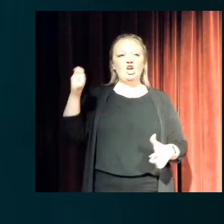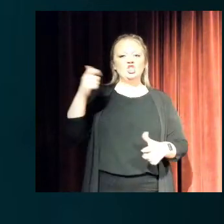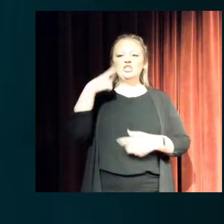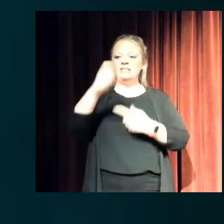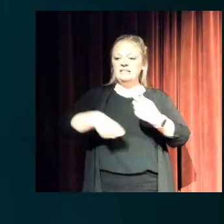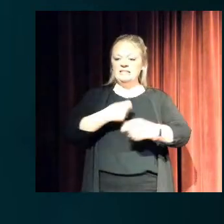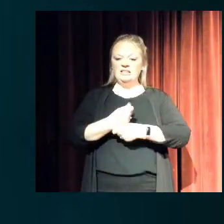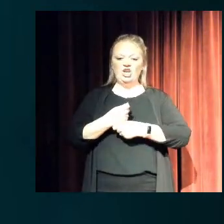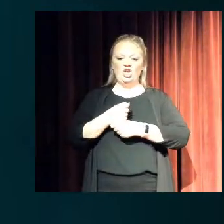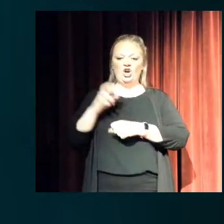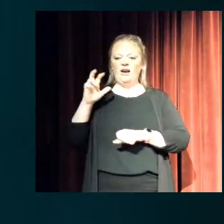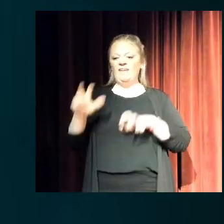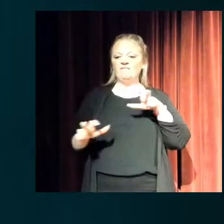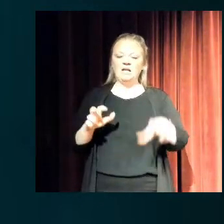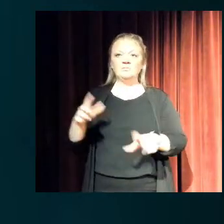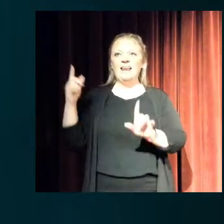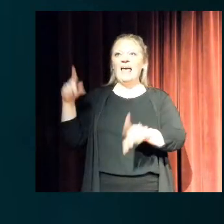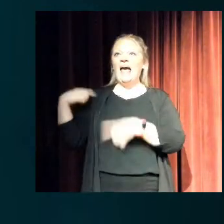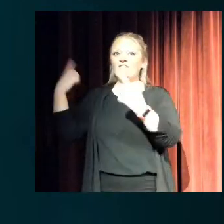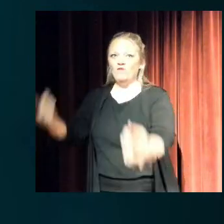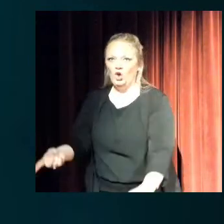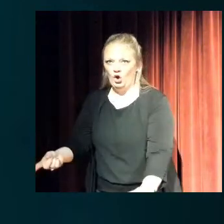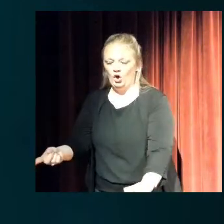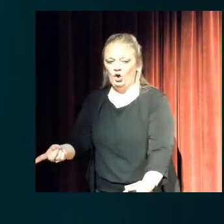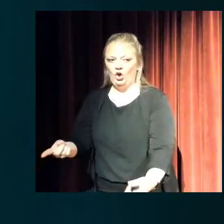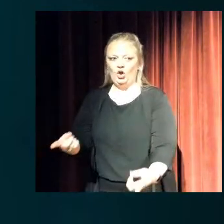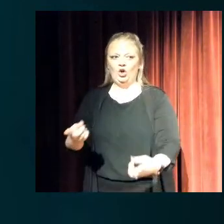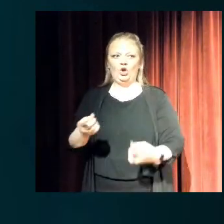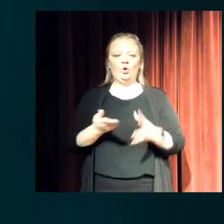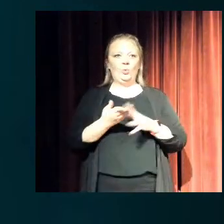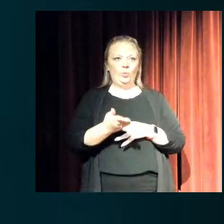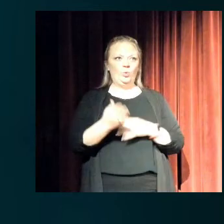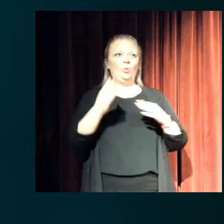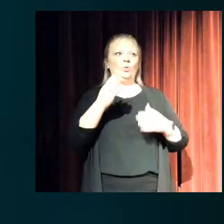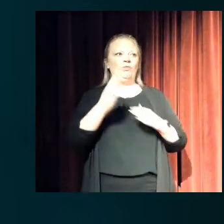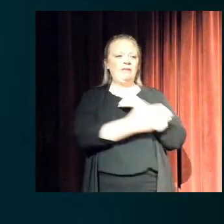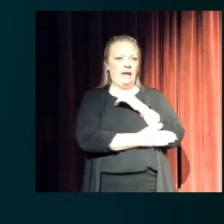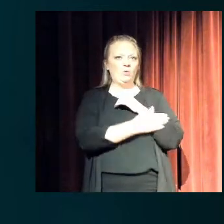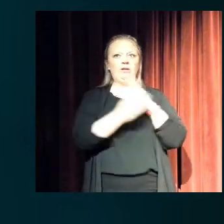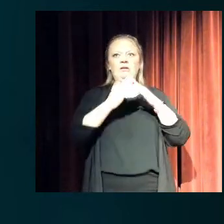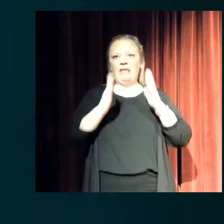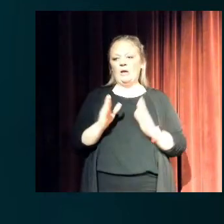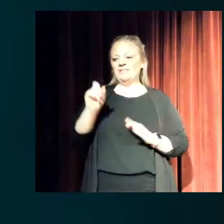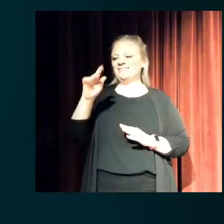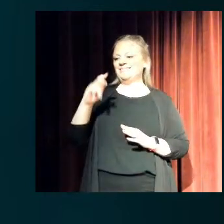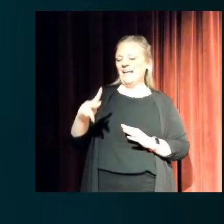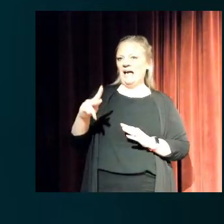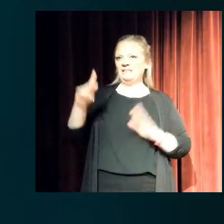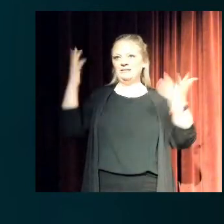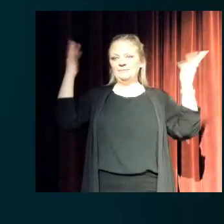single-year investment ever by the county in our community's housing stock.